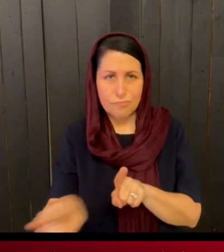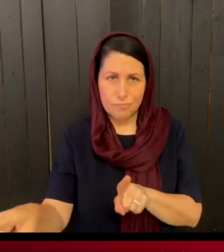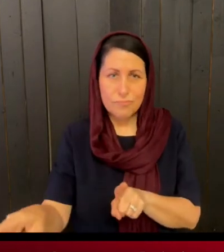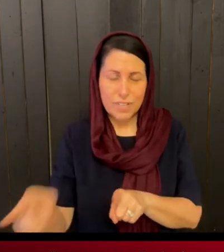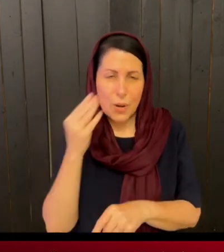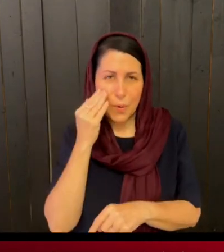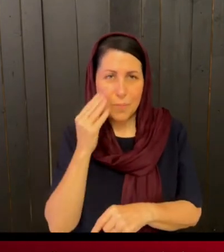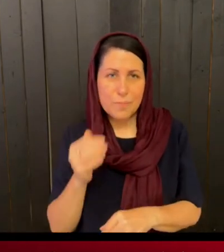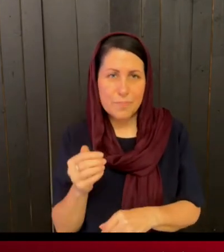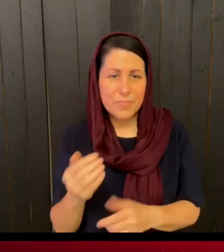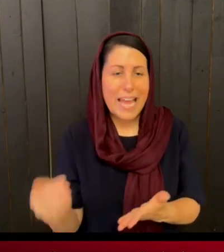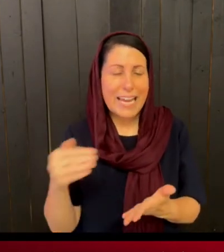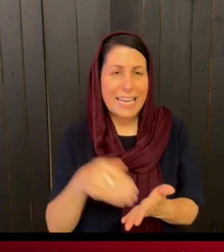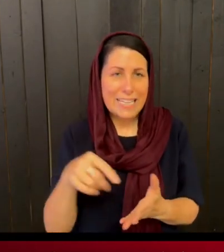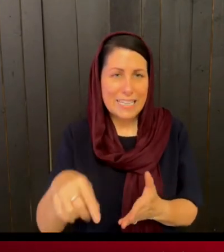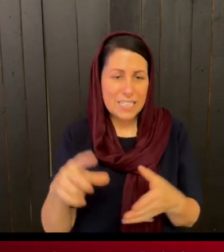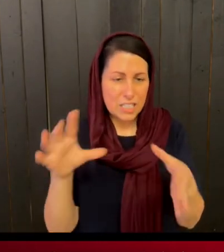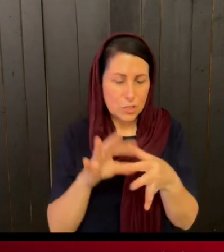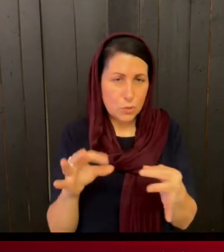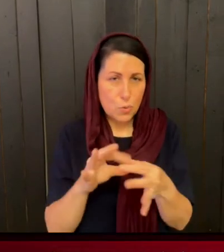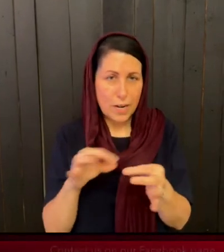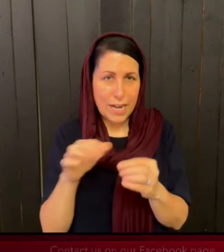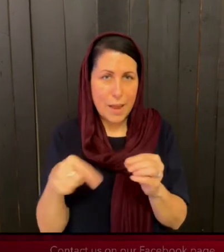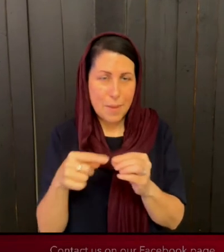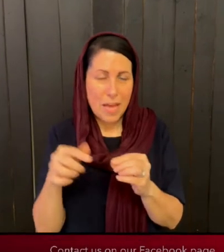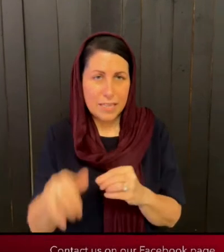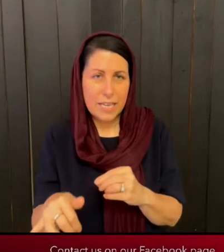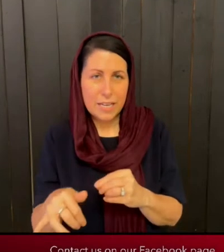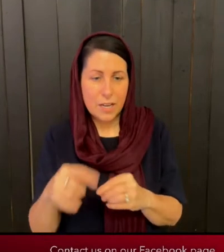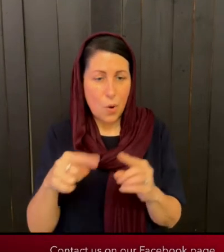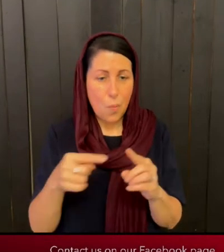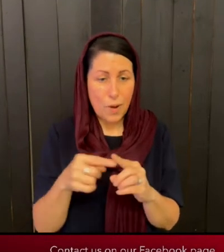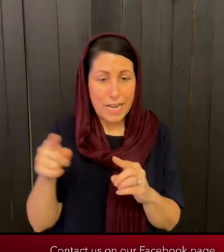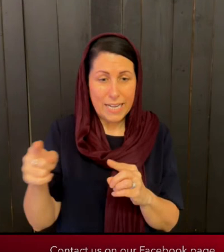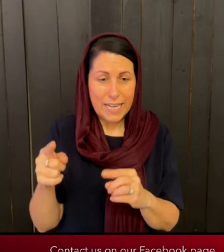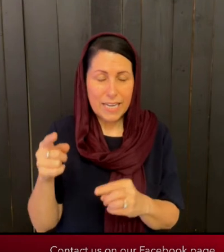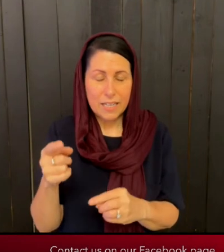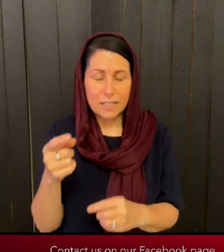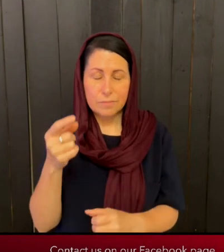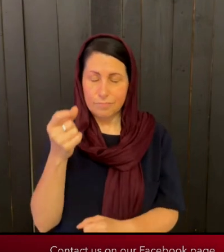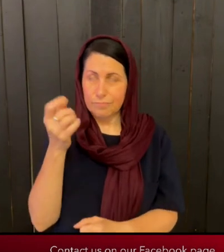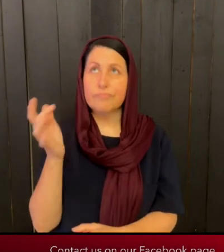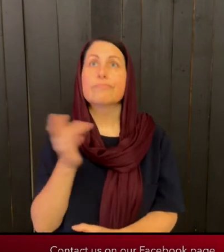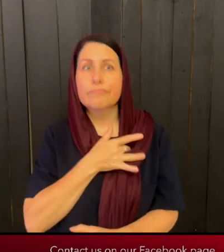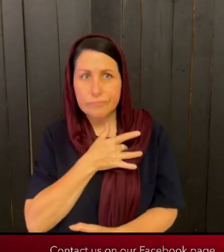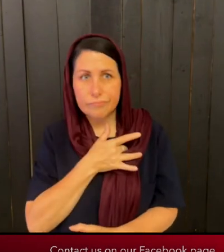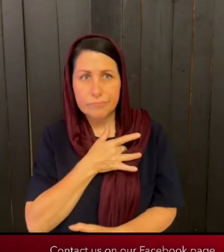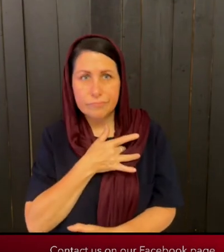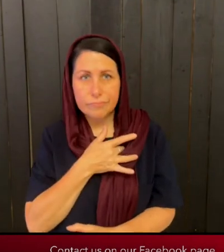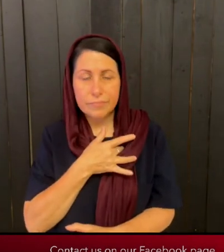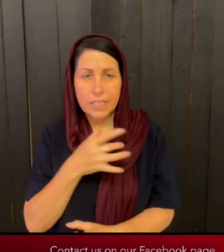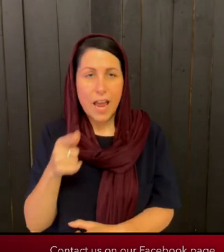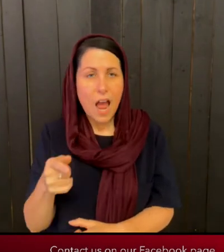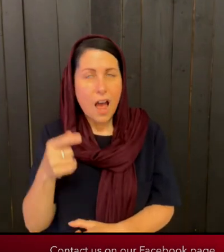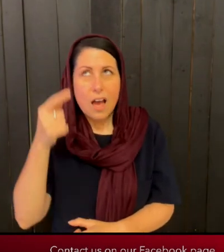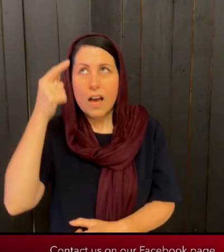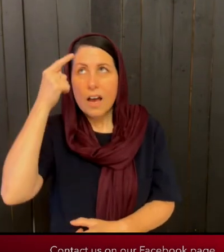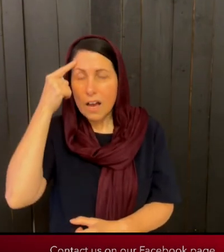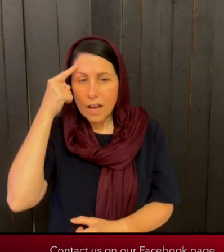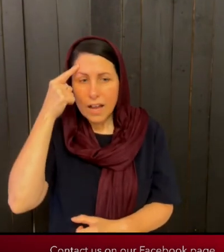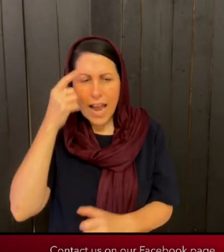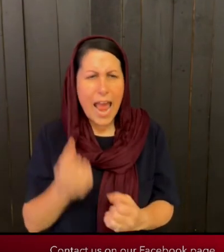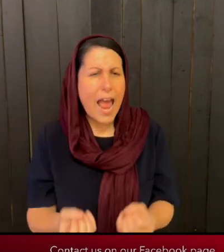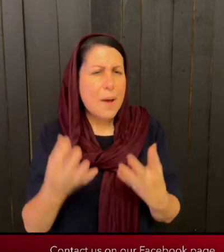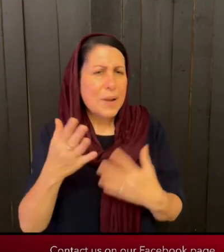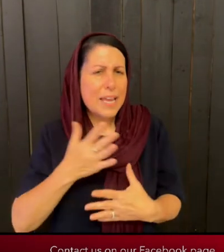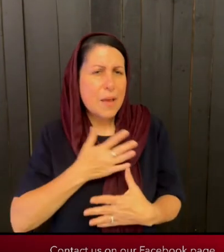Again, this is the story of the prodigal son. But when he came to his senses, he said, "How many of my father's hired men have more than enough